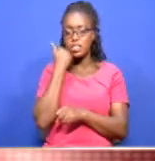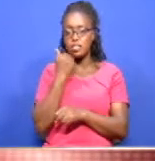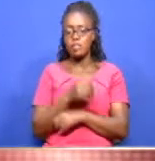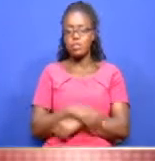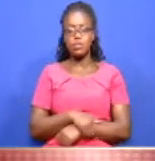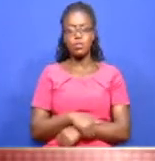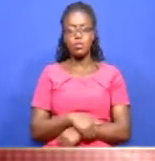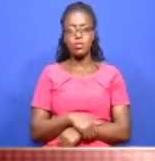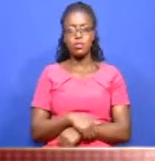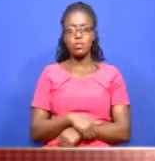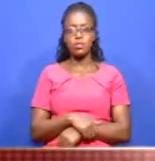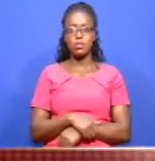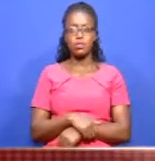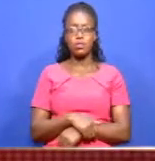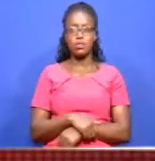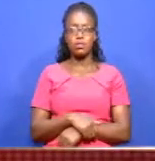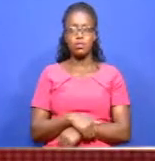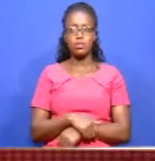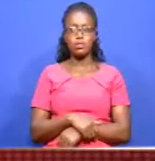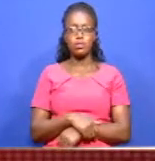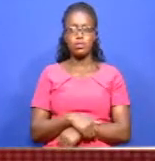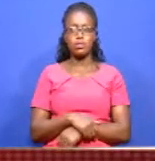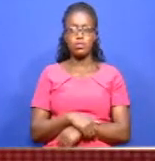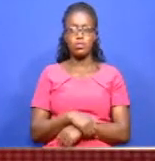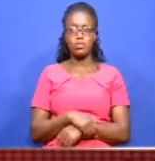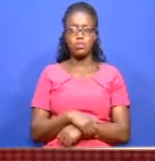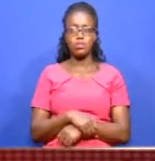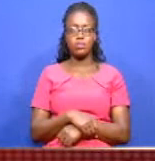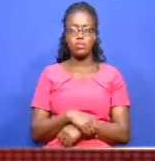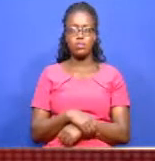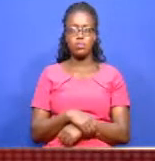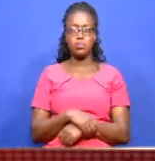that may come in through these movements across the border.